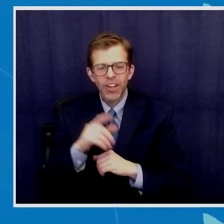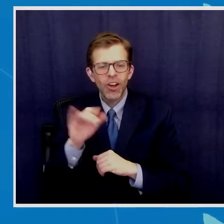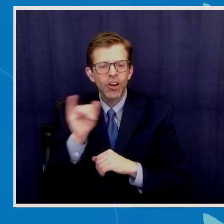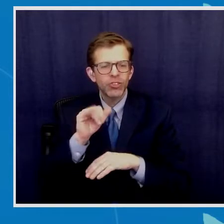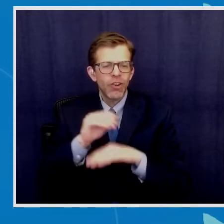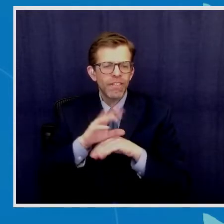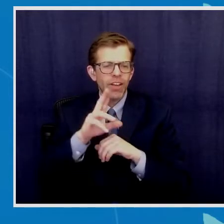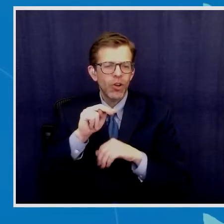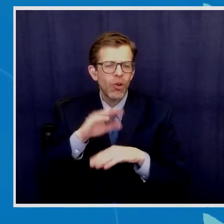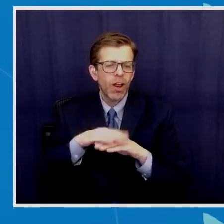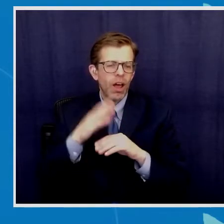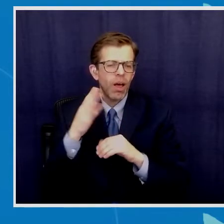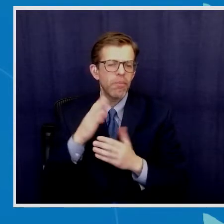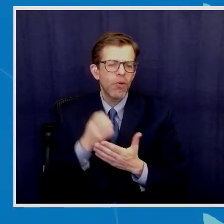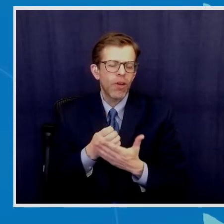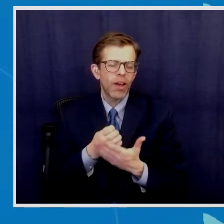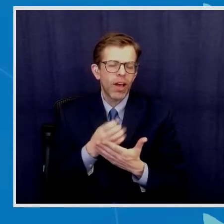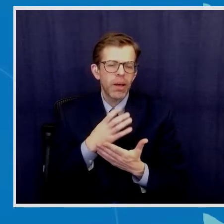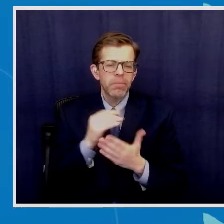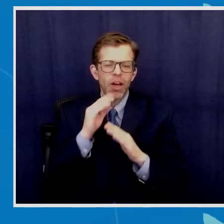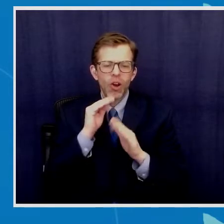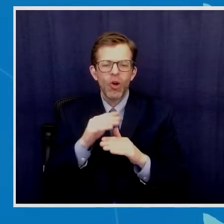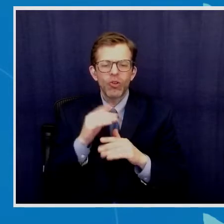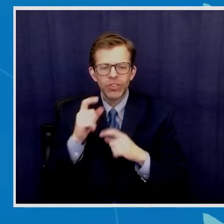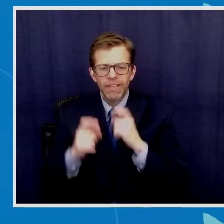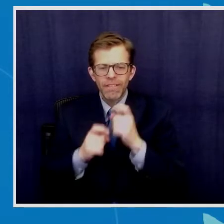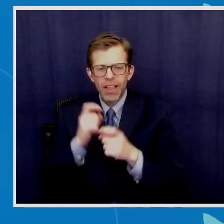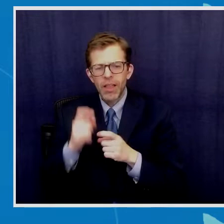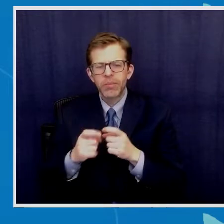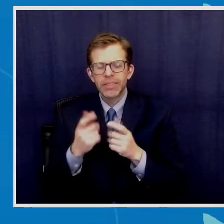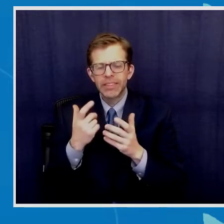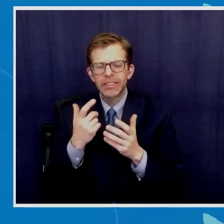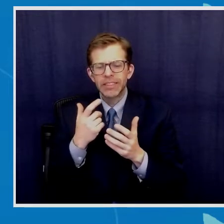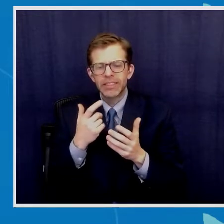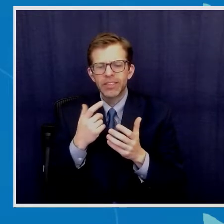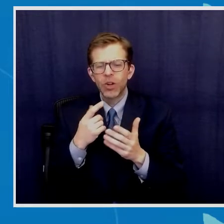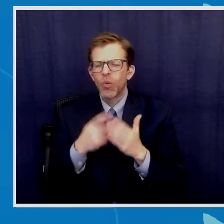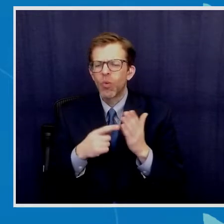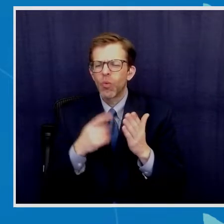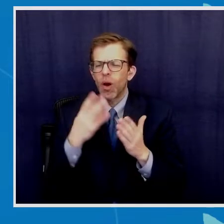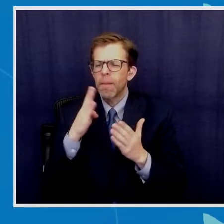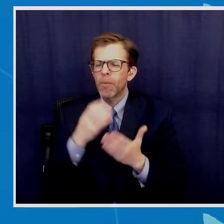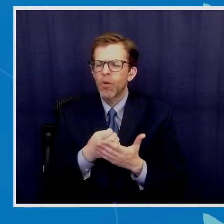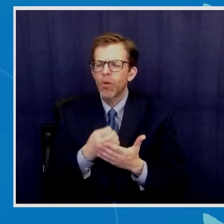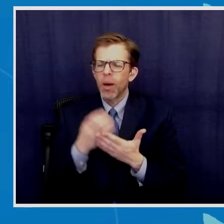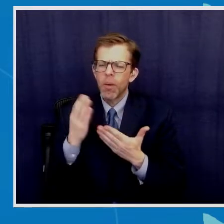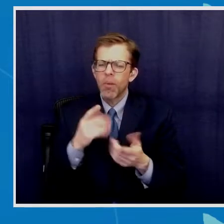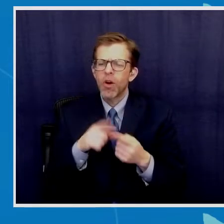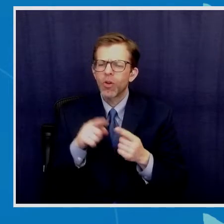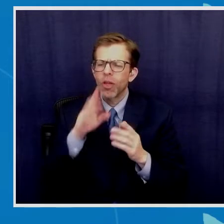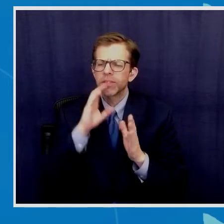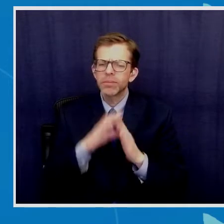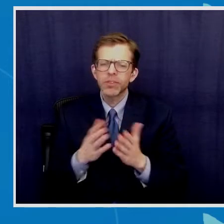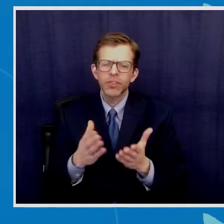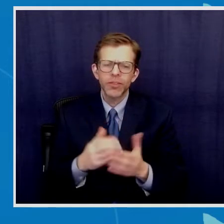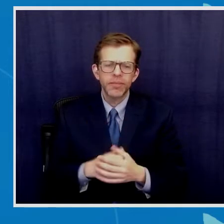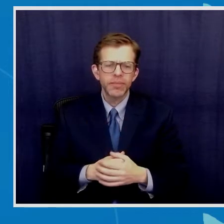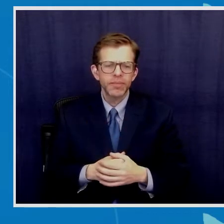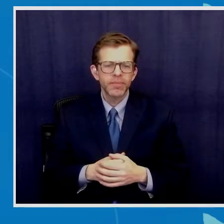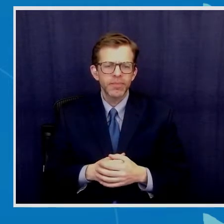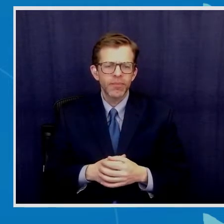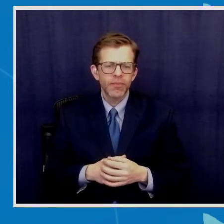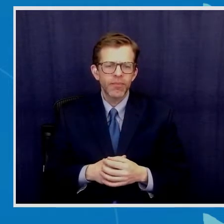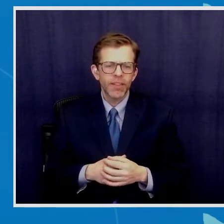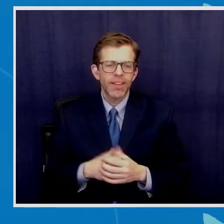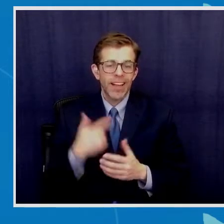economy and an ocean philanthropist. What does the blue economy bring into this picture? So I'll try to go fast because